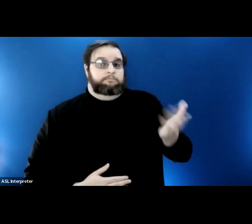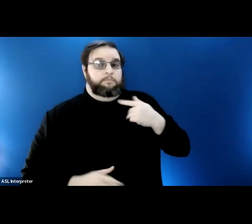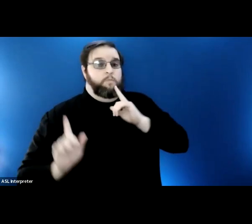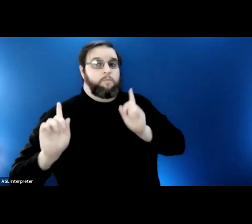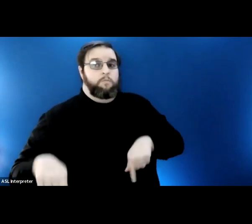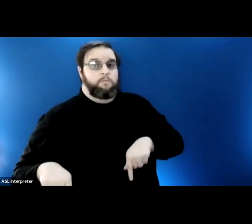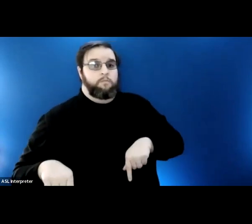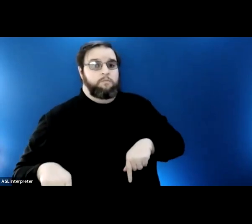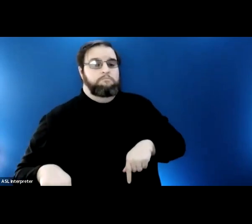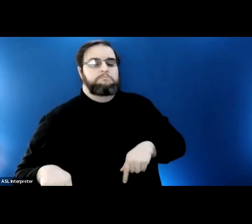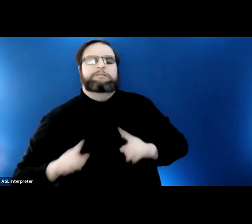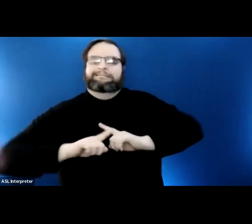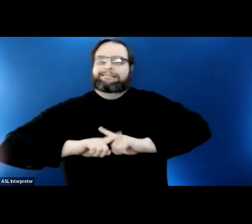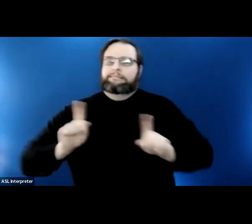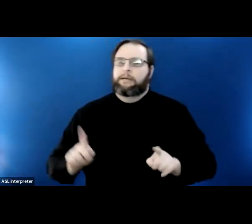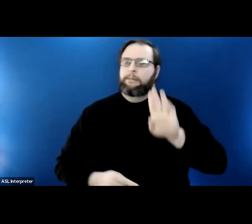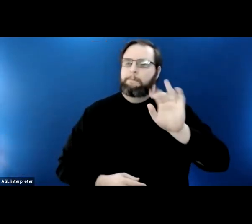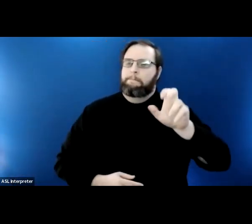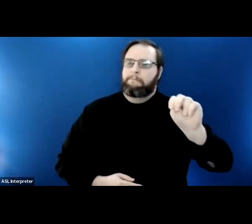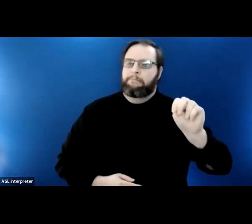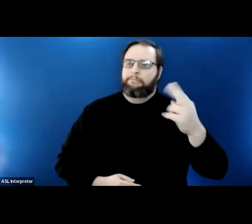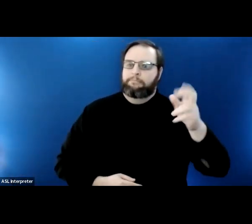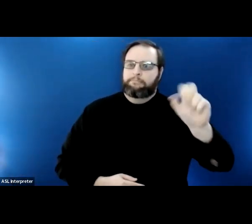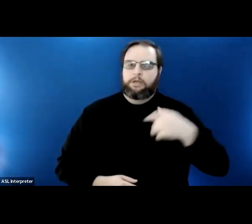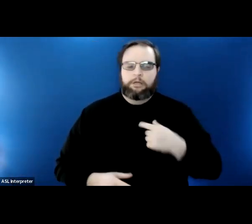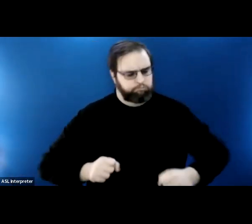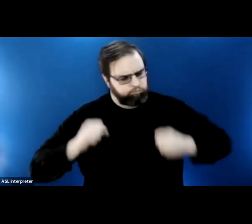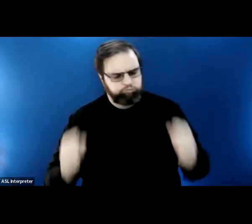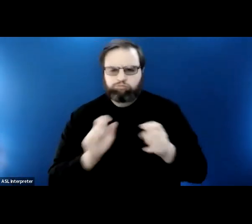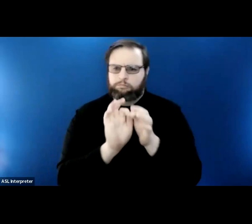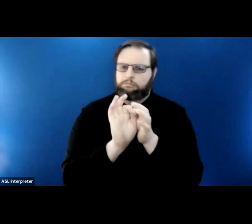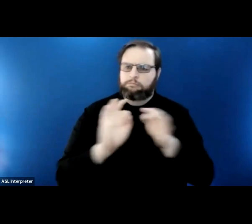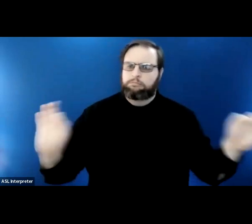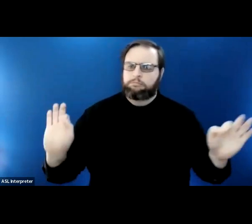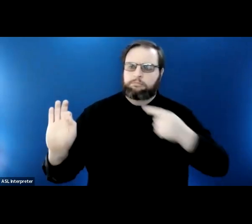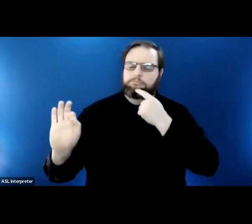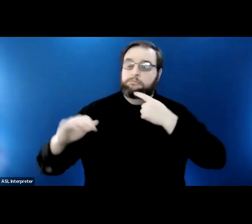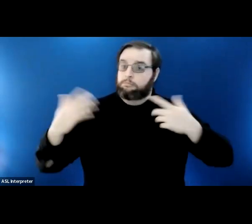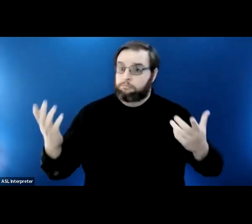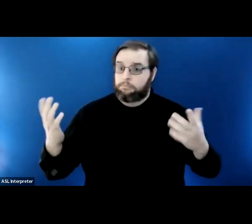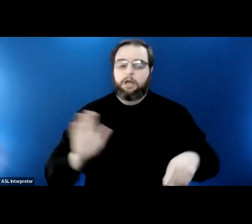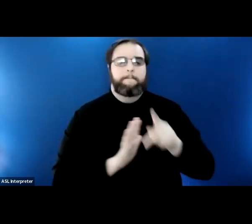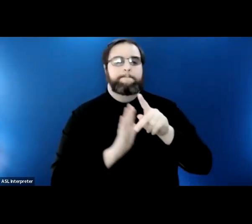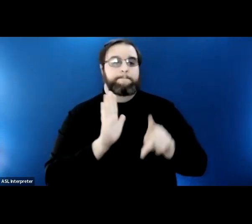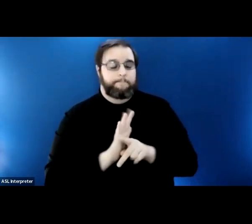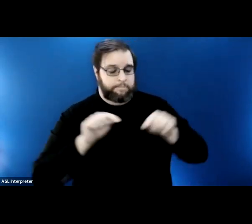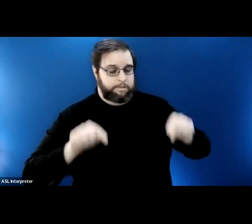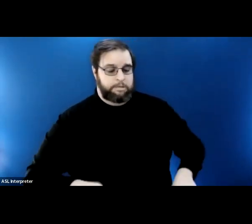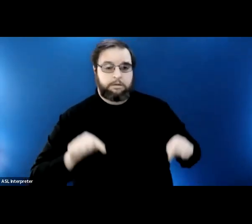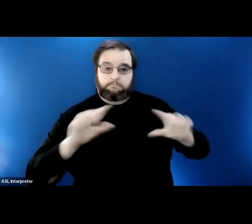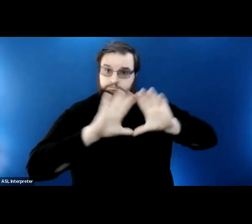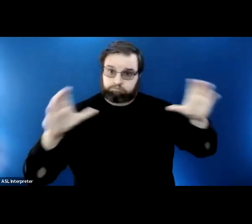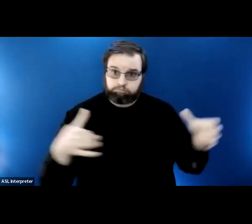the Biden-Harris executive order opens with a bold statement that reads, "It is the policy of this